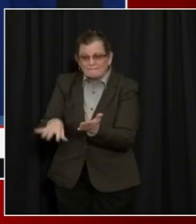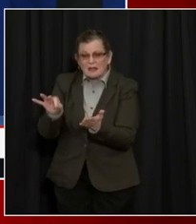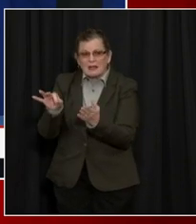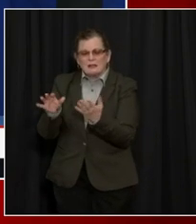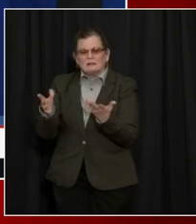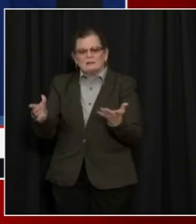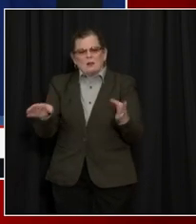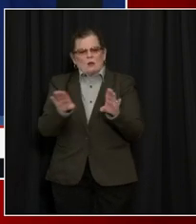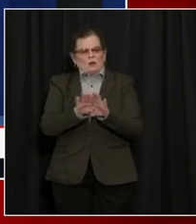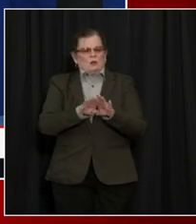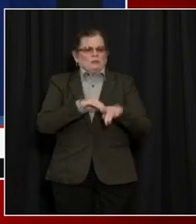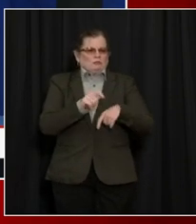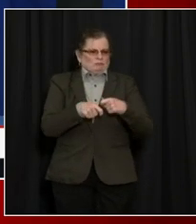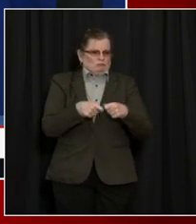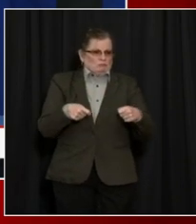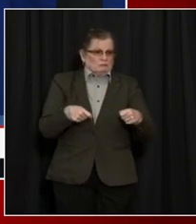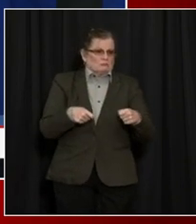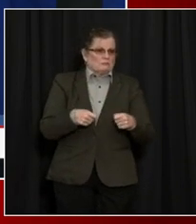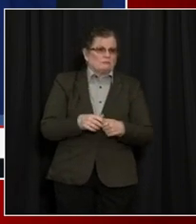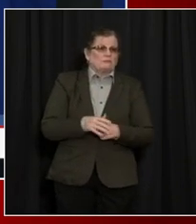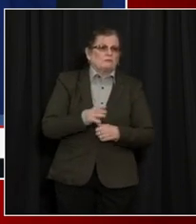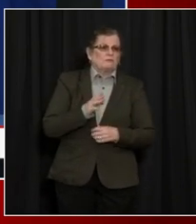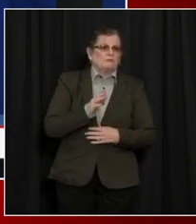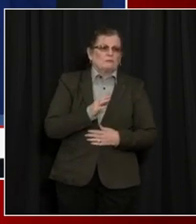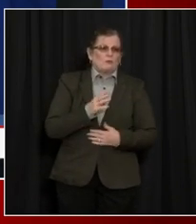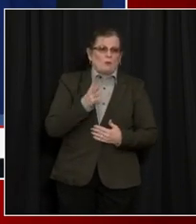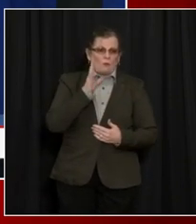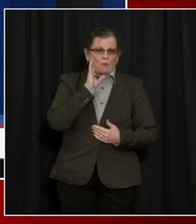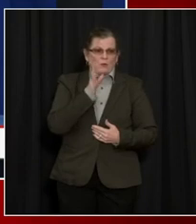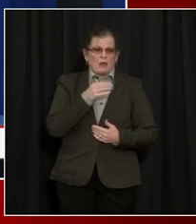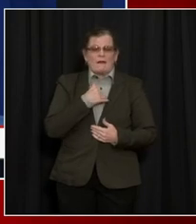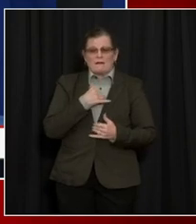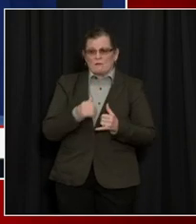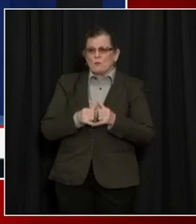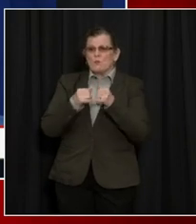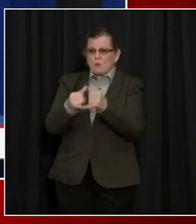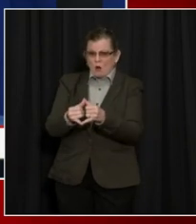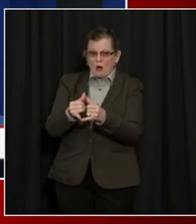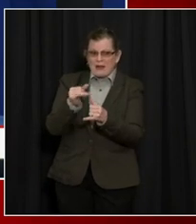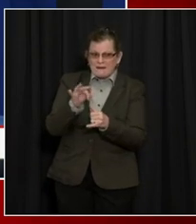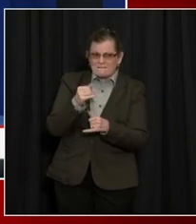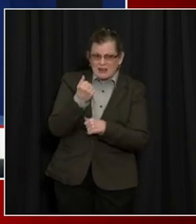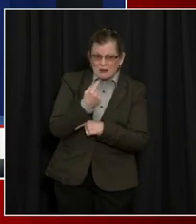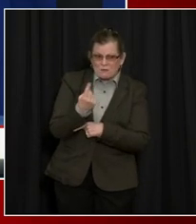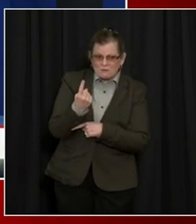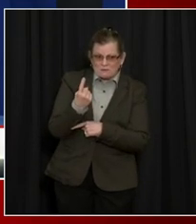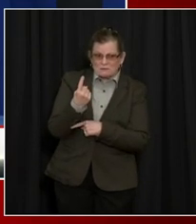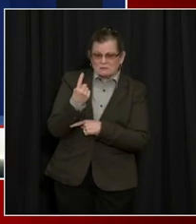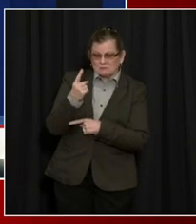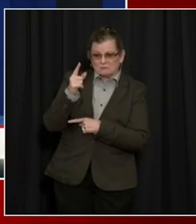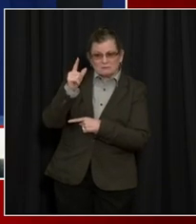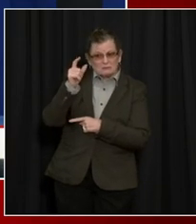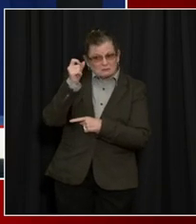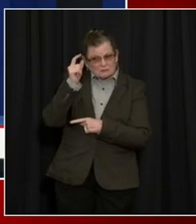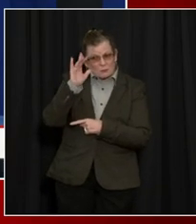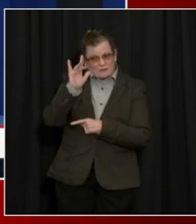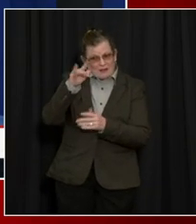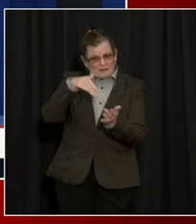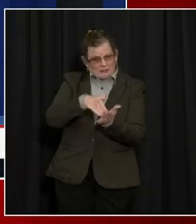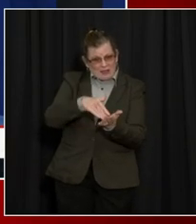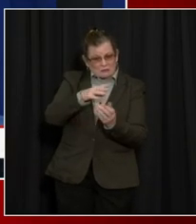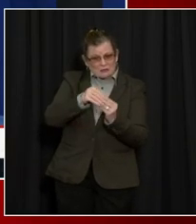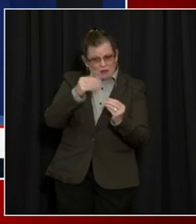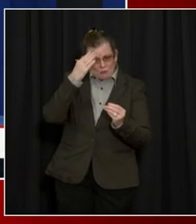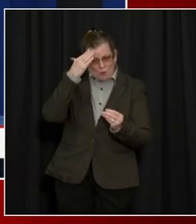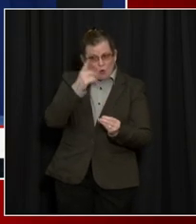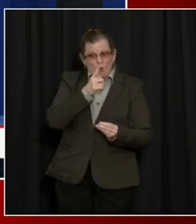offer awards of up to $25,000 for information in any of our homicides. Despite these violent